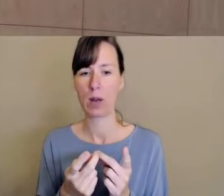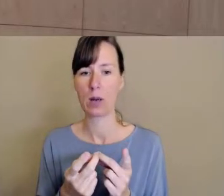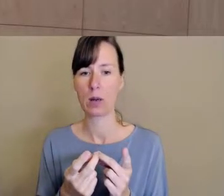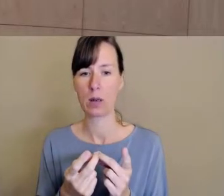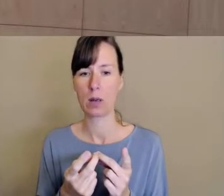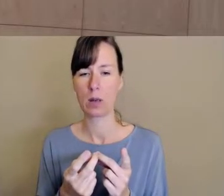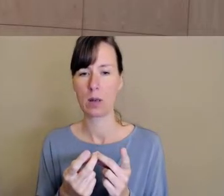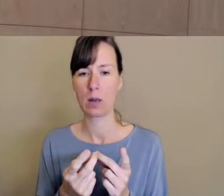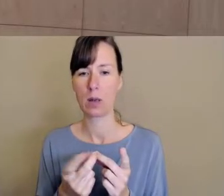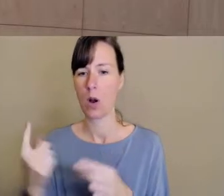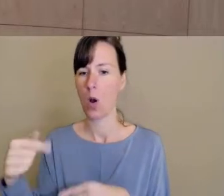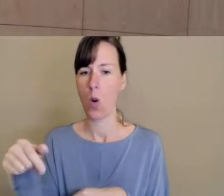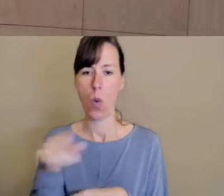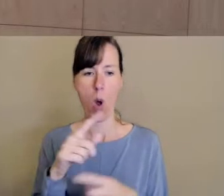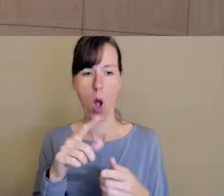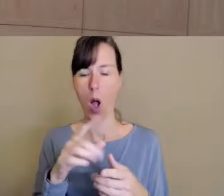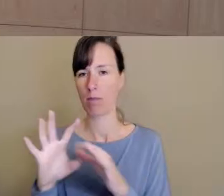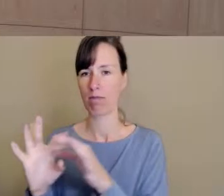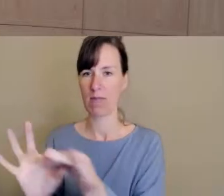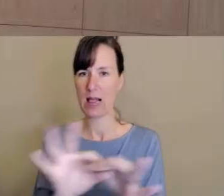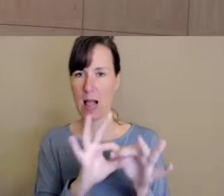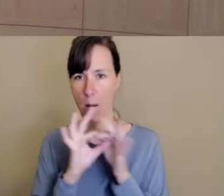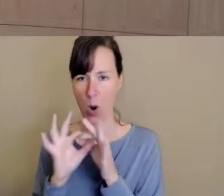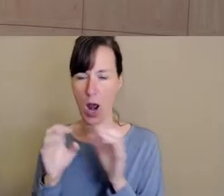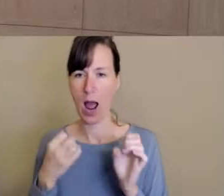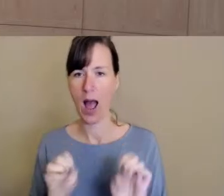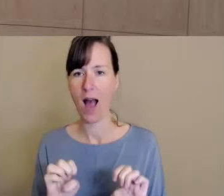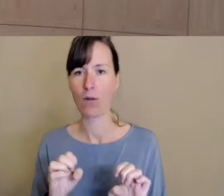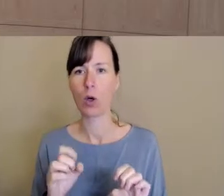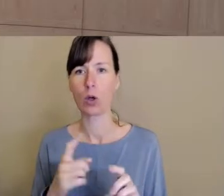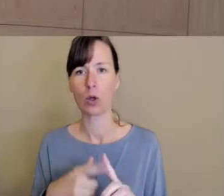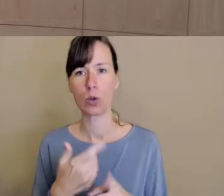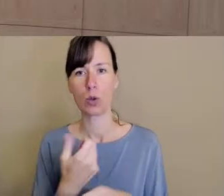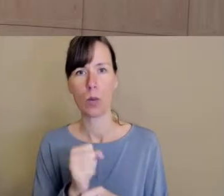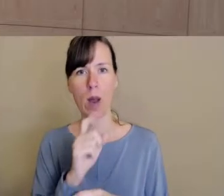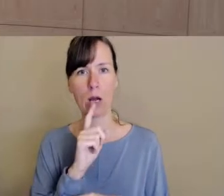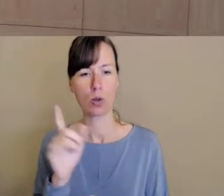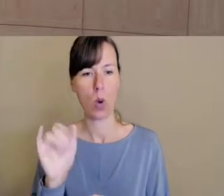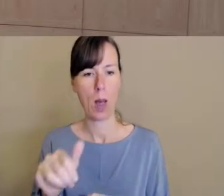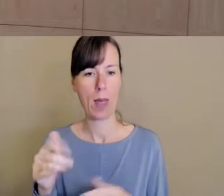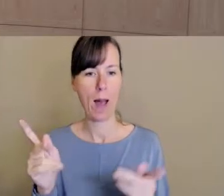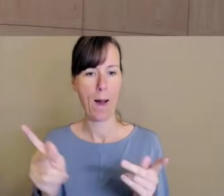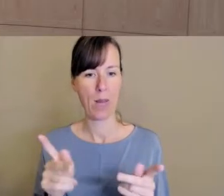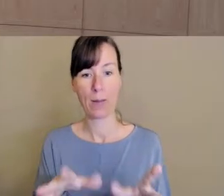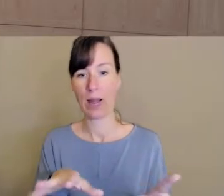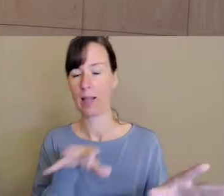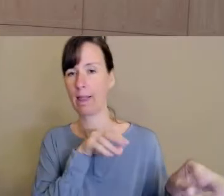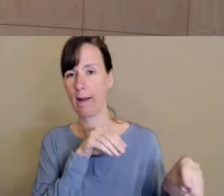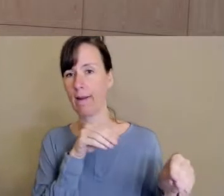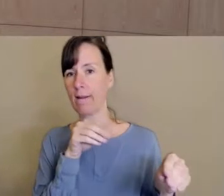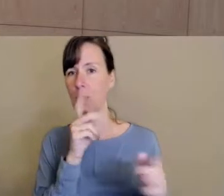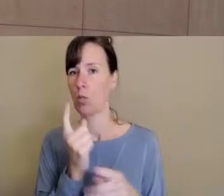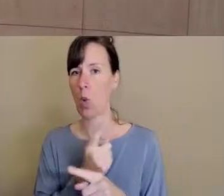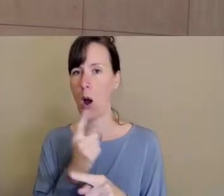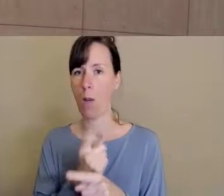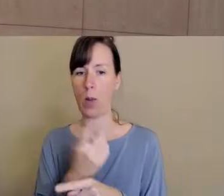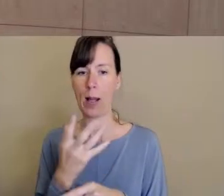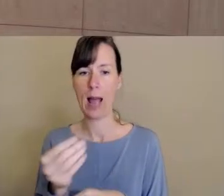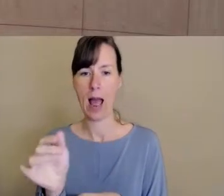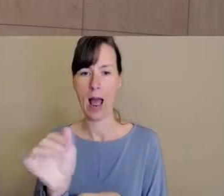going to be a collaborative effort on ensuring that people leave properly and also break